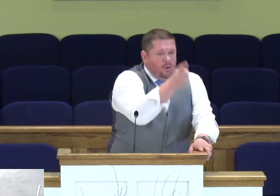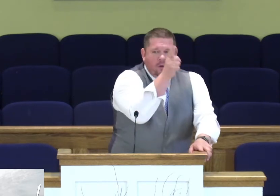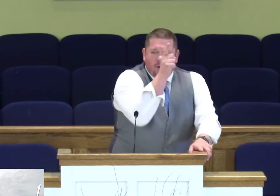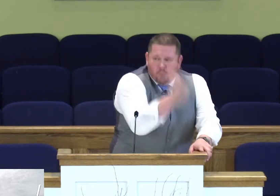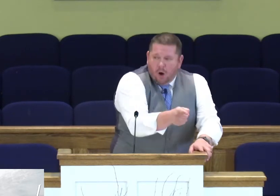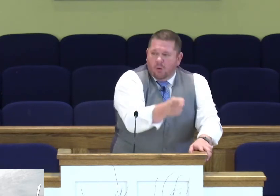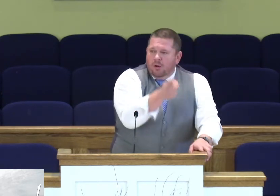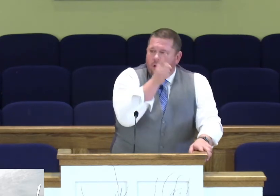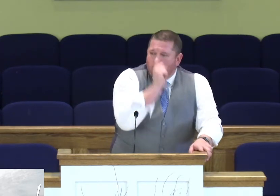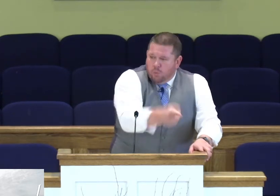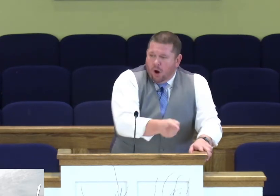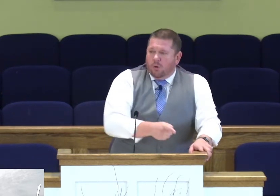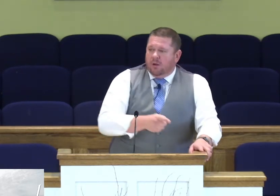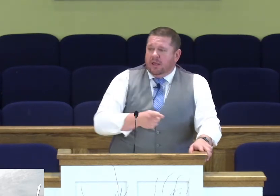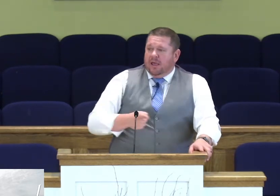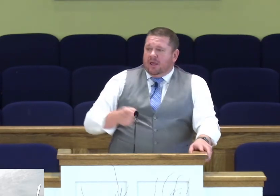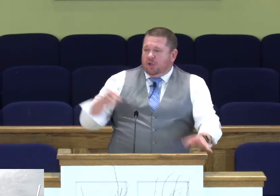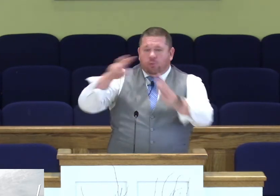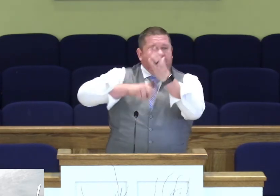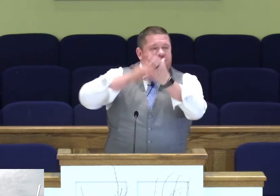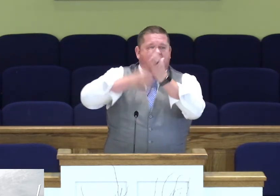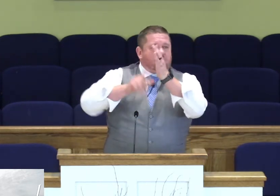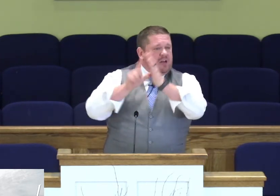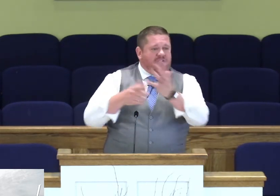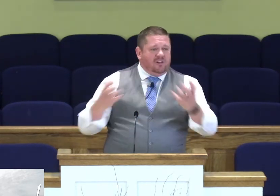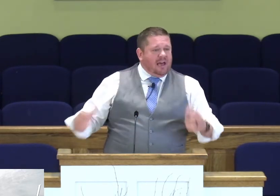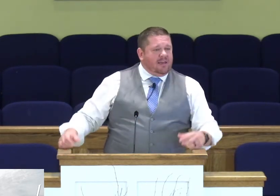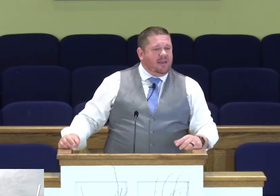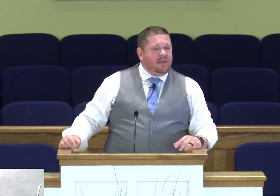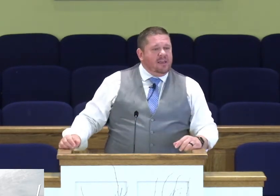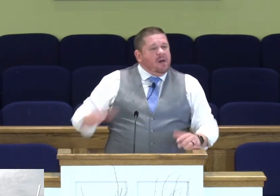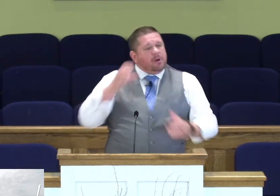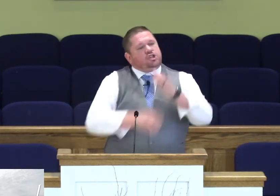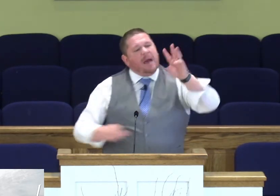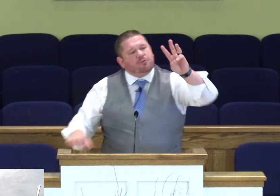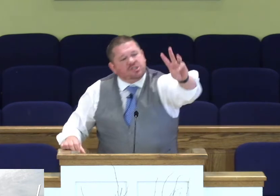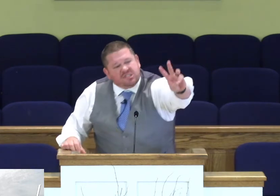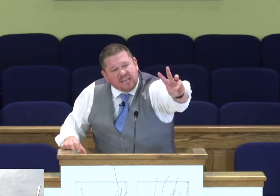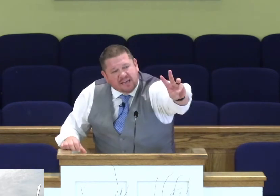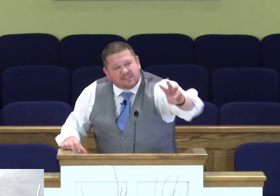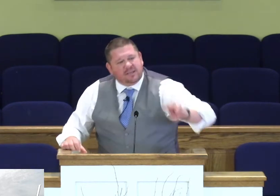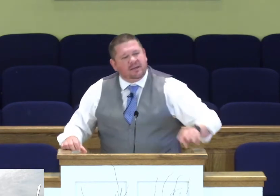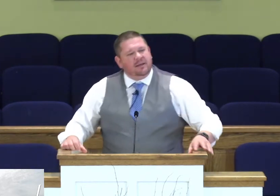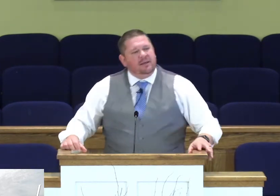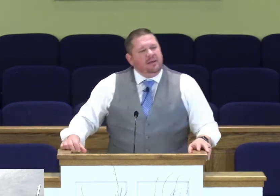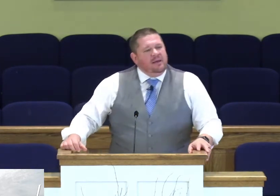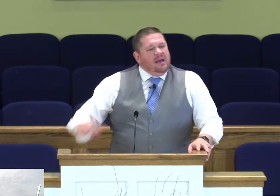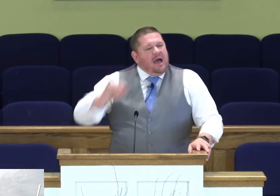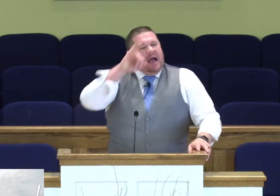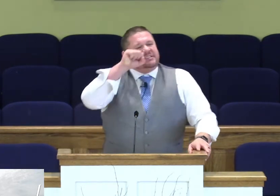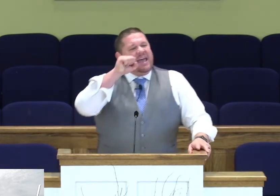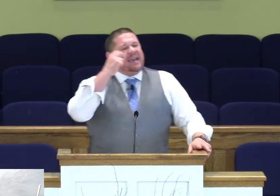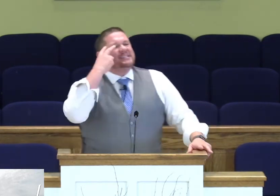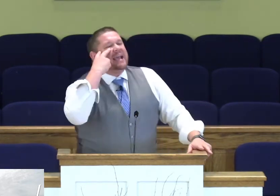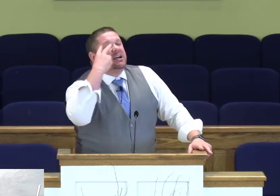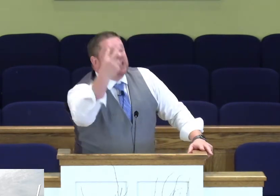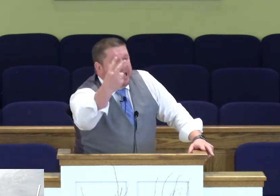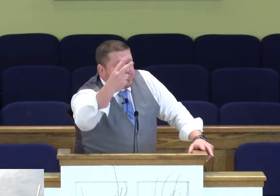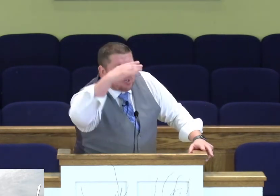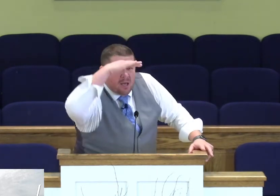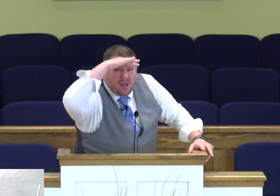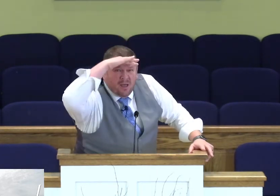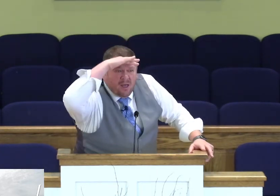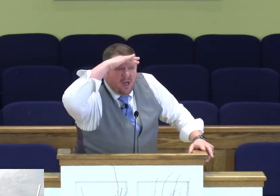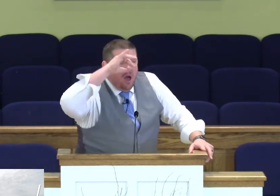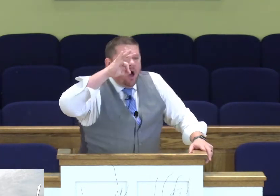Woe, woe, woe. You can read the chapter later if you like. But in chapter 6, Isaiah gets a